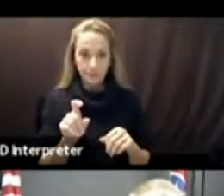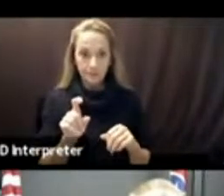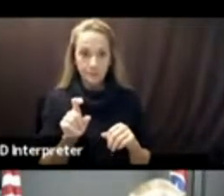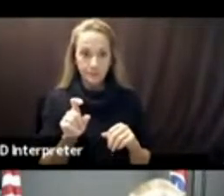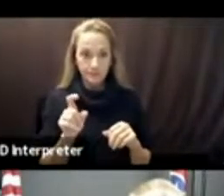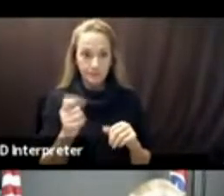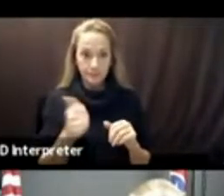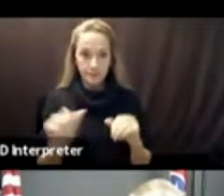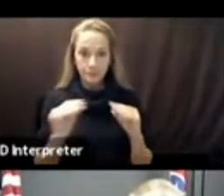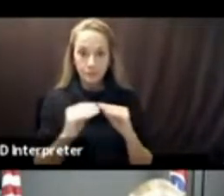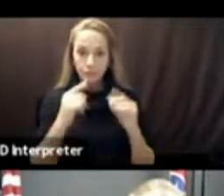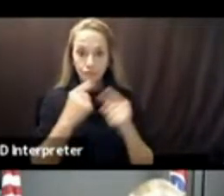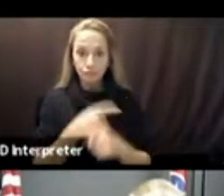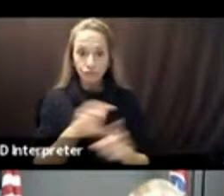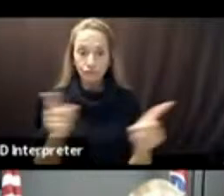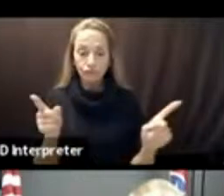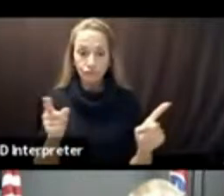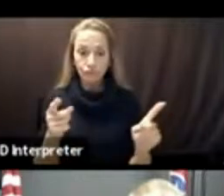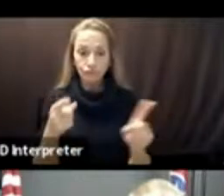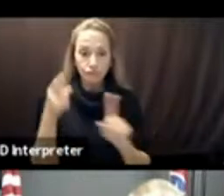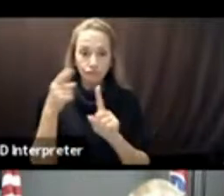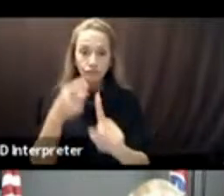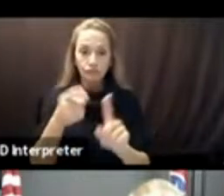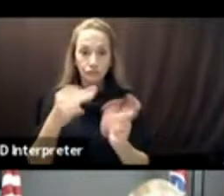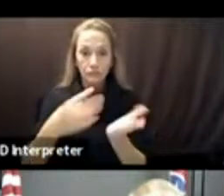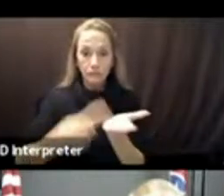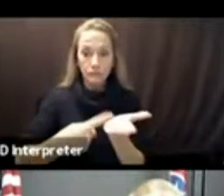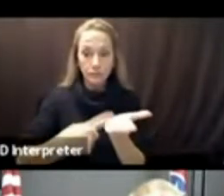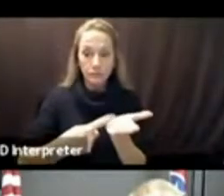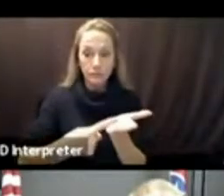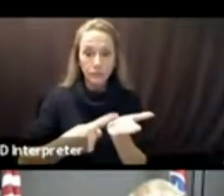Any other announcements, points of discussion?